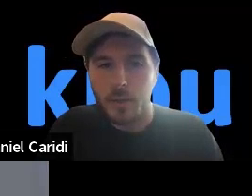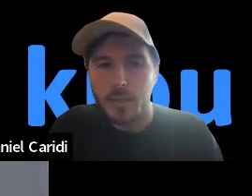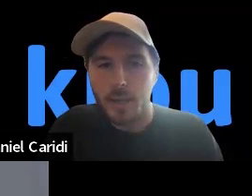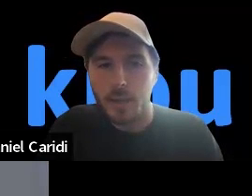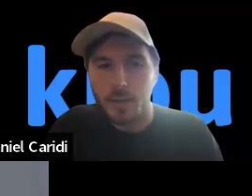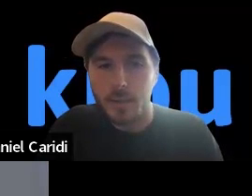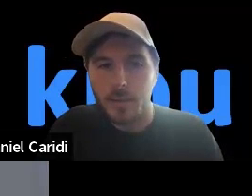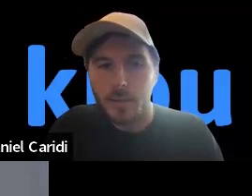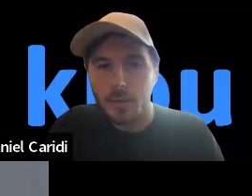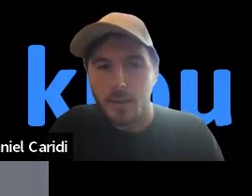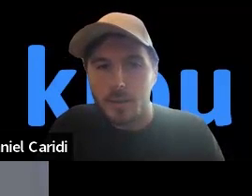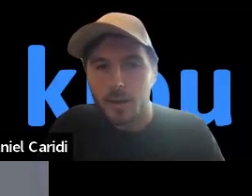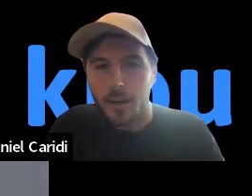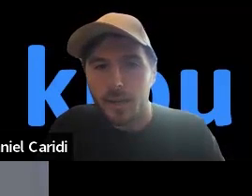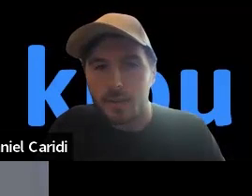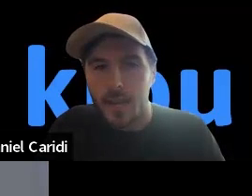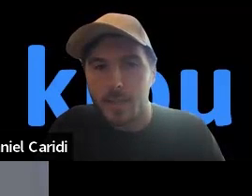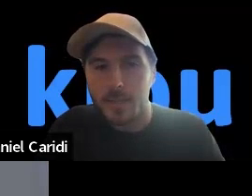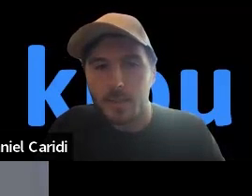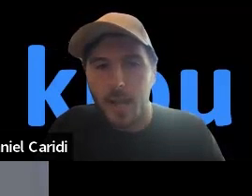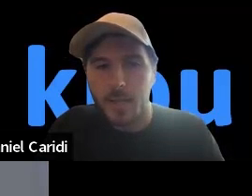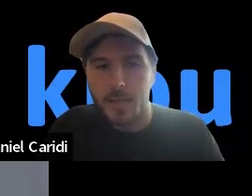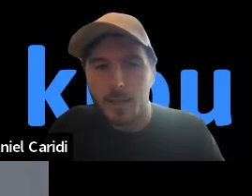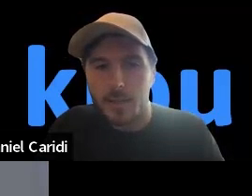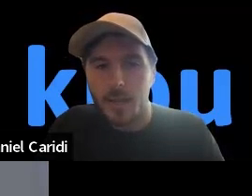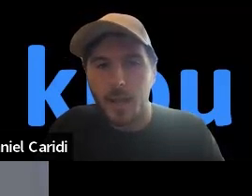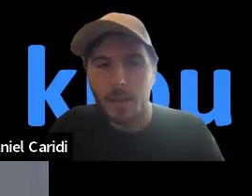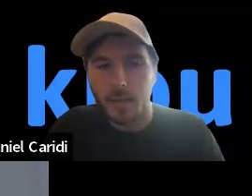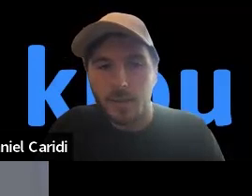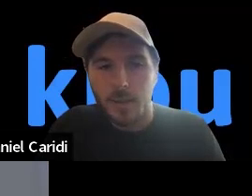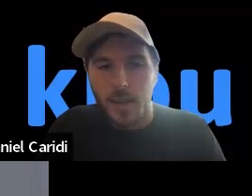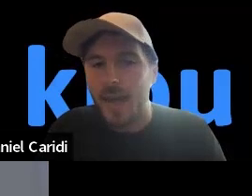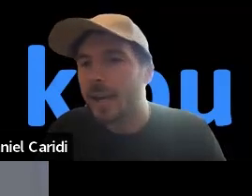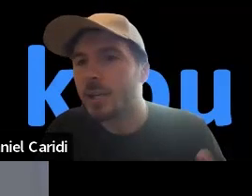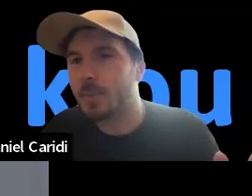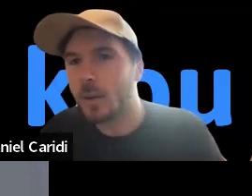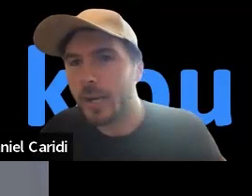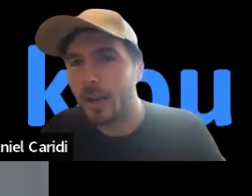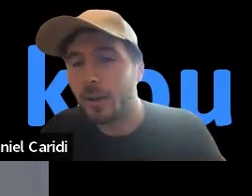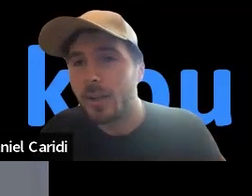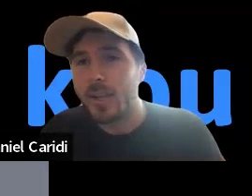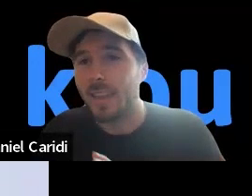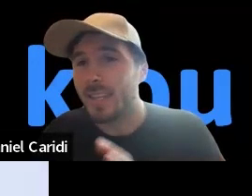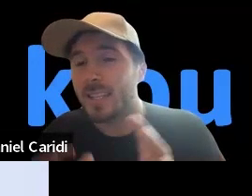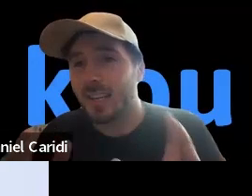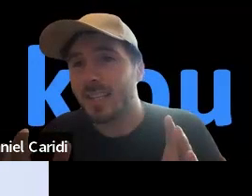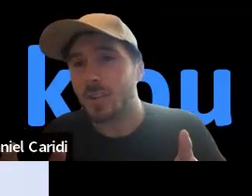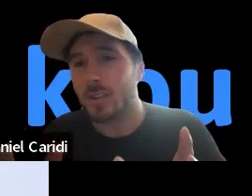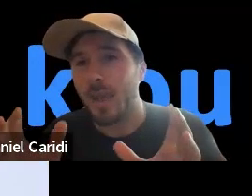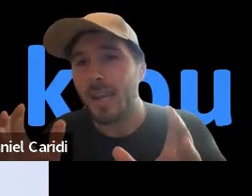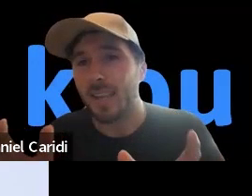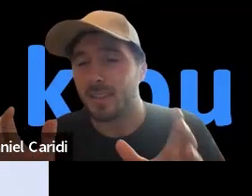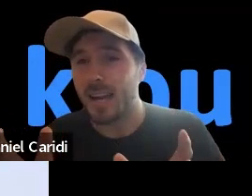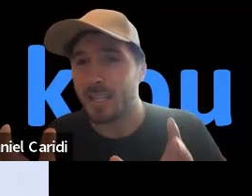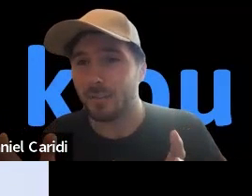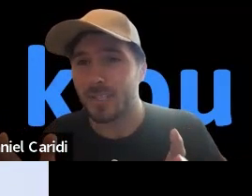interpersonal skills during dance class today. And that could just be a quick note. And this is the intention